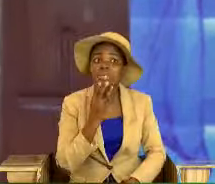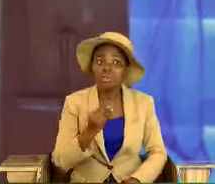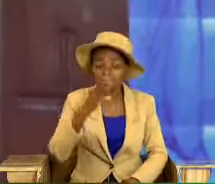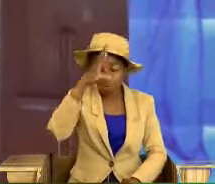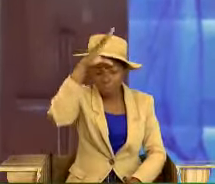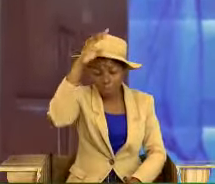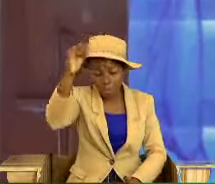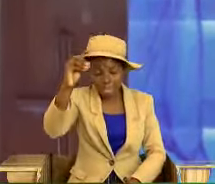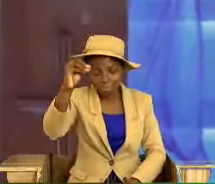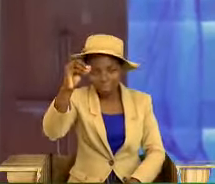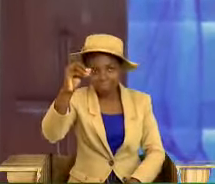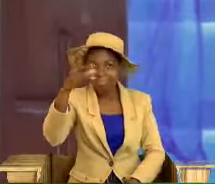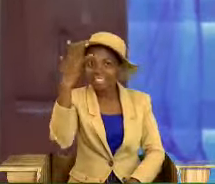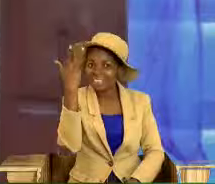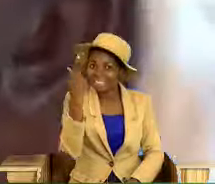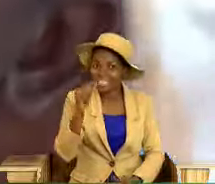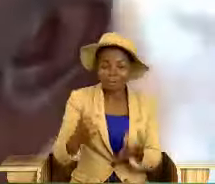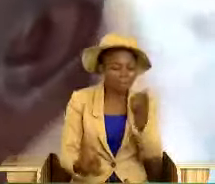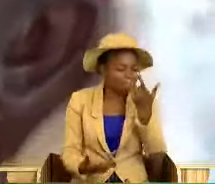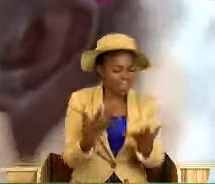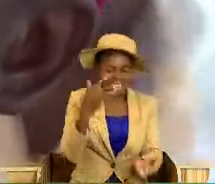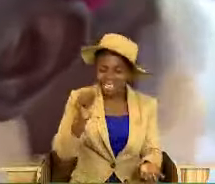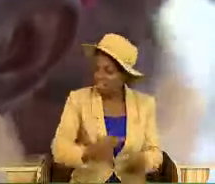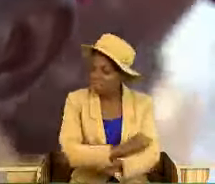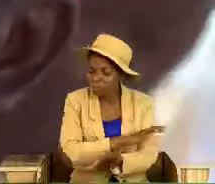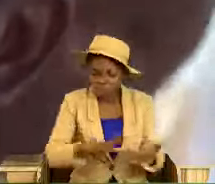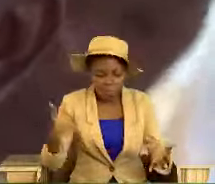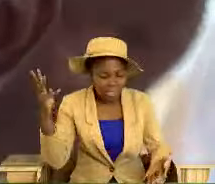them the fire shall destroy your